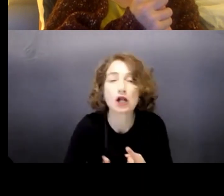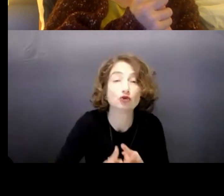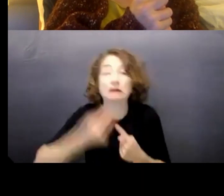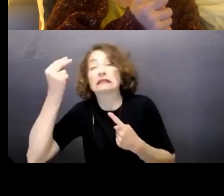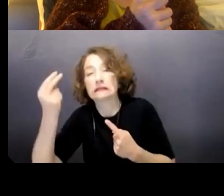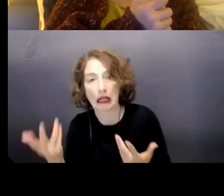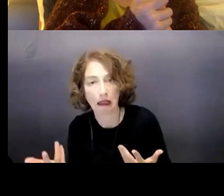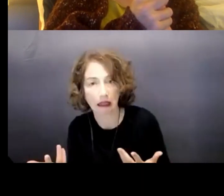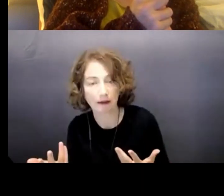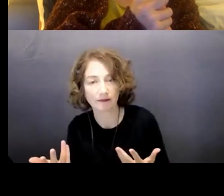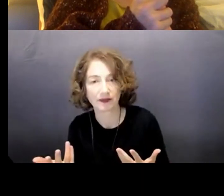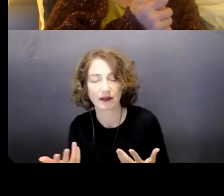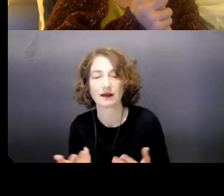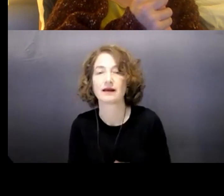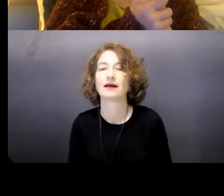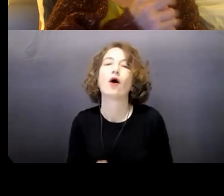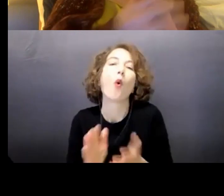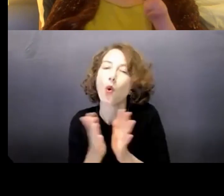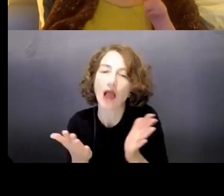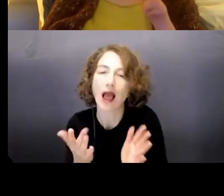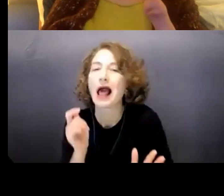whether you wear lipstick or not.